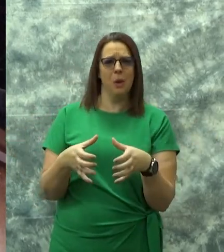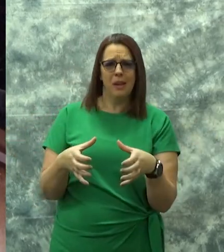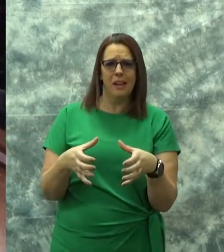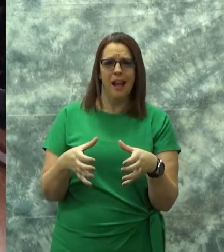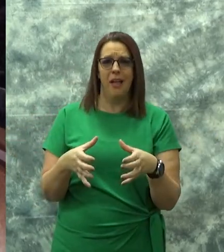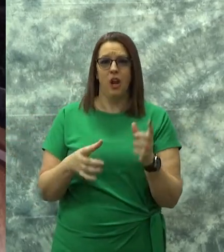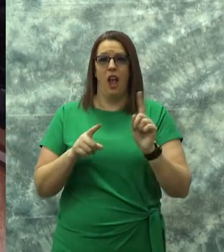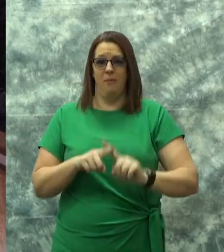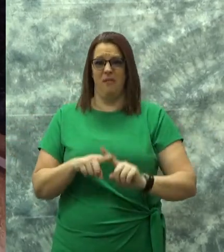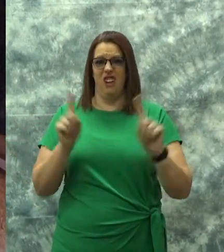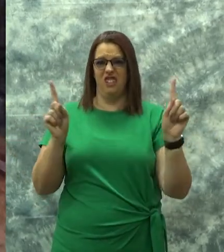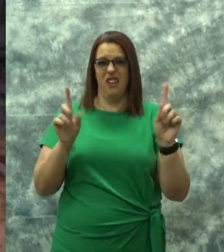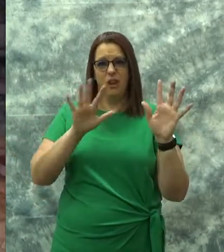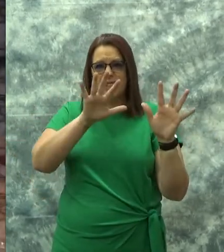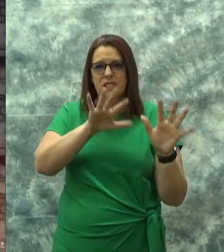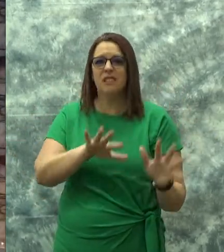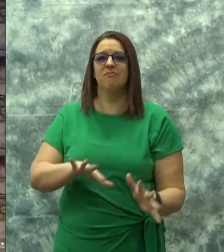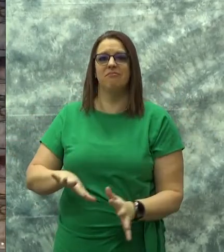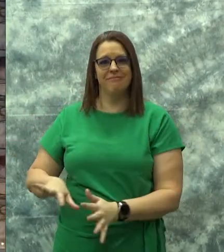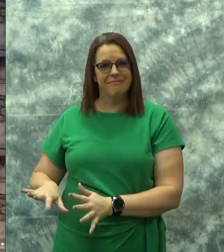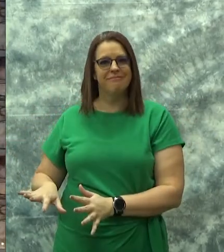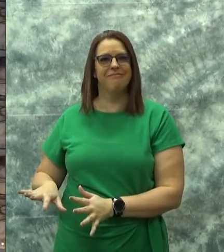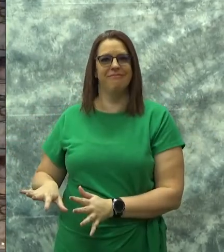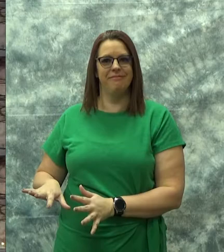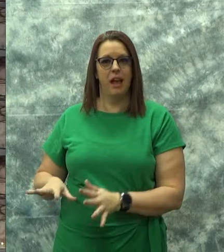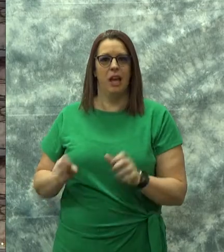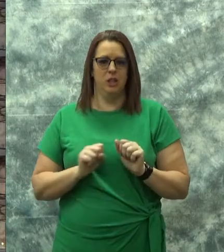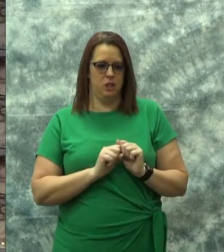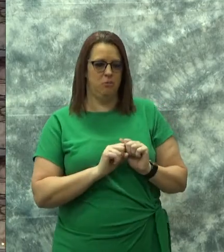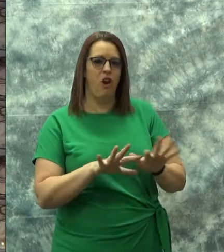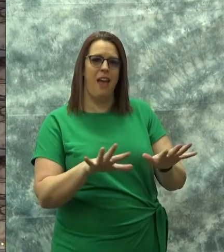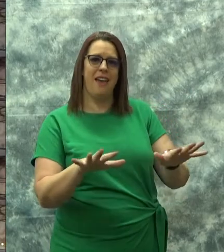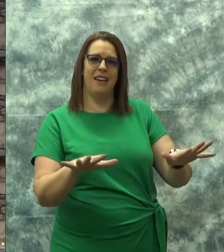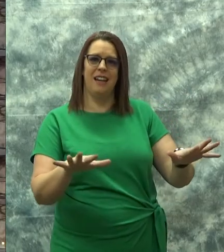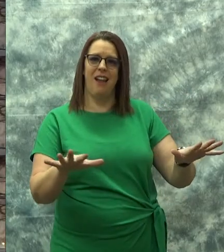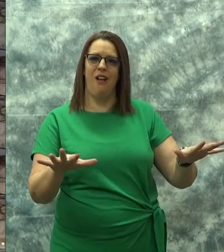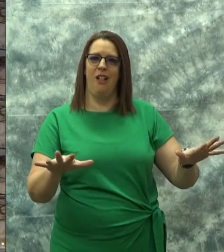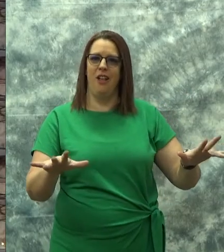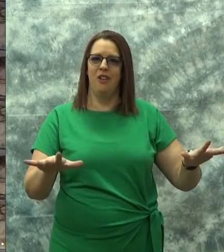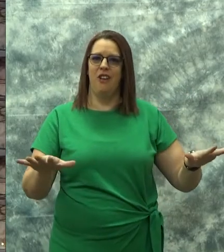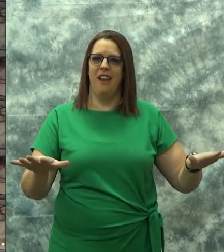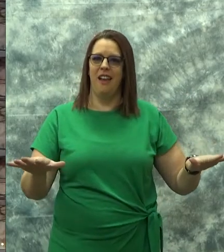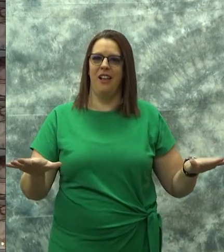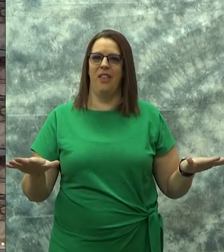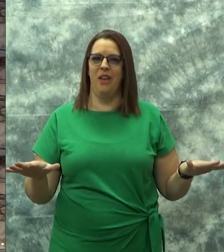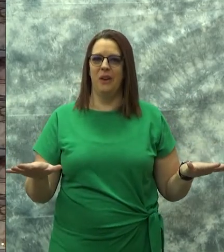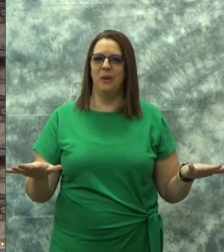come together, let our differences down. Spread it all